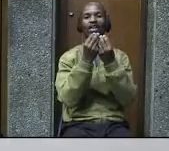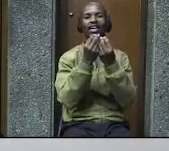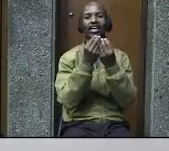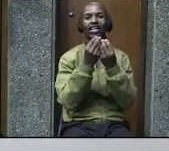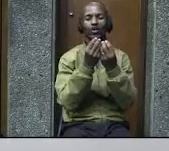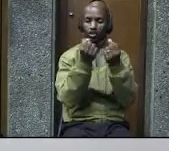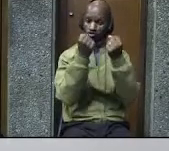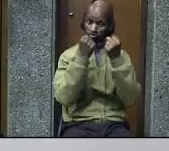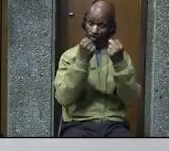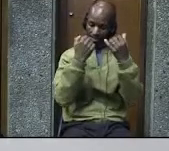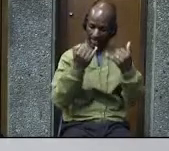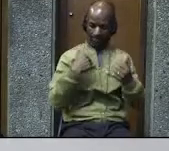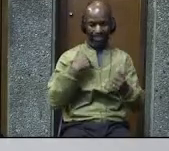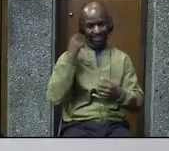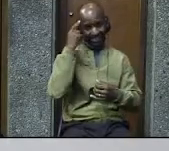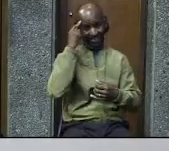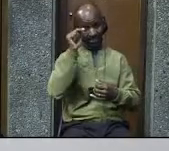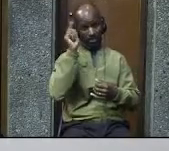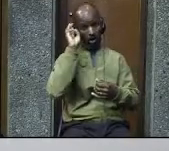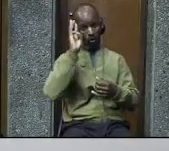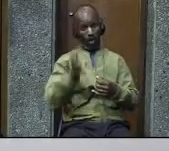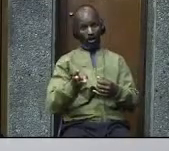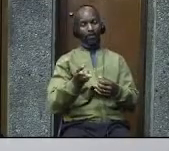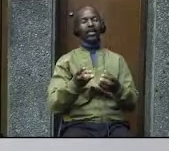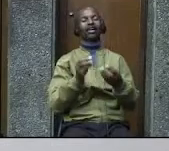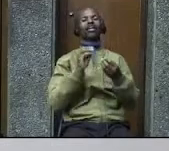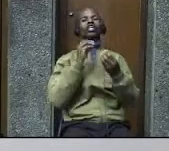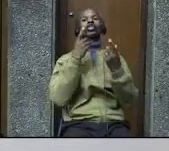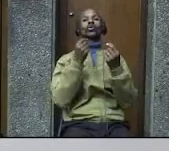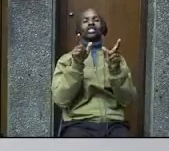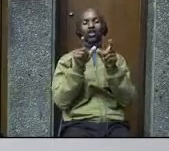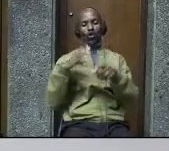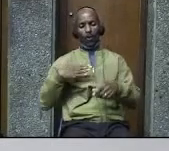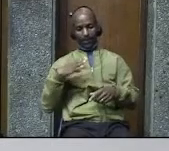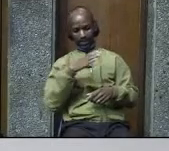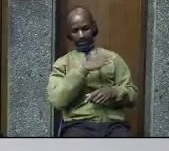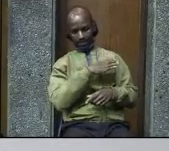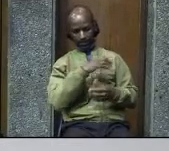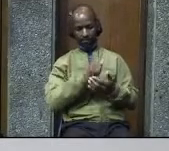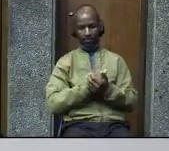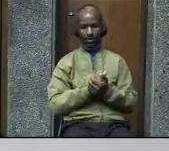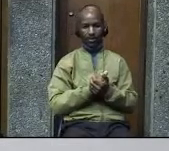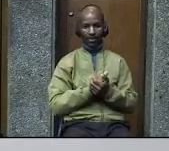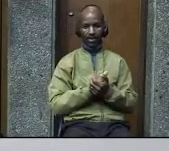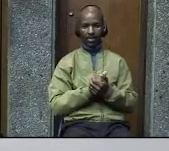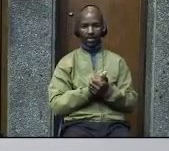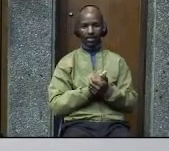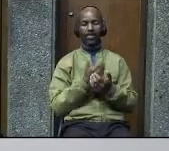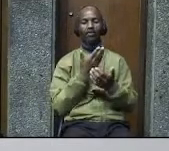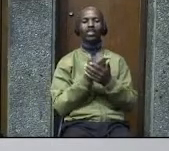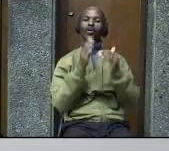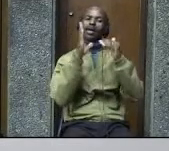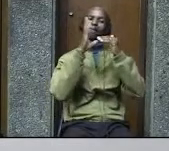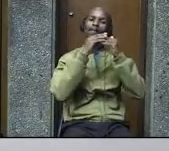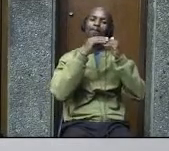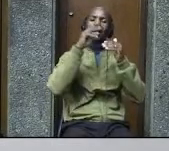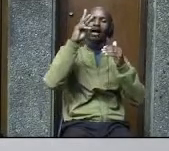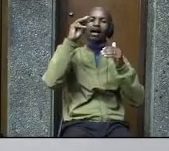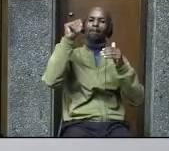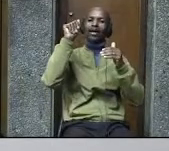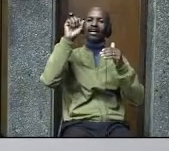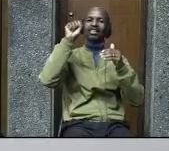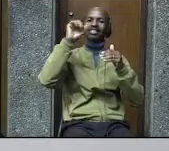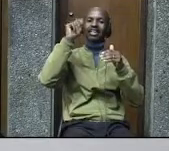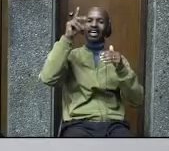very strong, and I think this is what we're going to deliberate as a committee. There seemed to be, Member Masilela, there seemed to